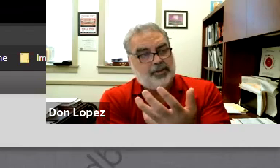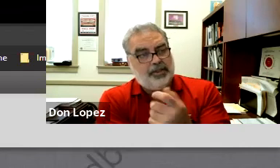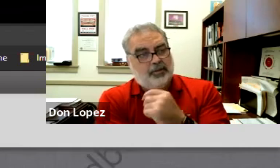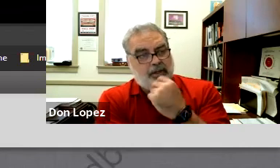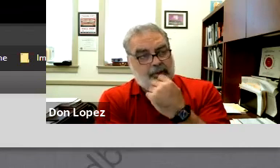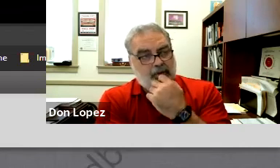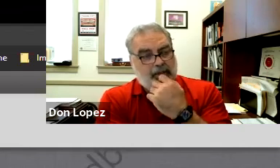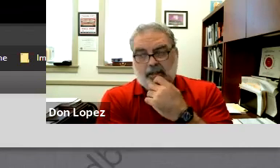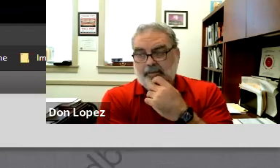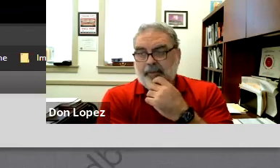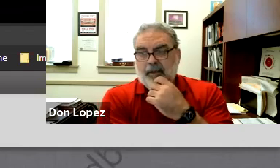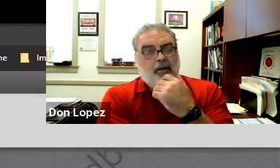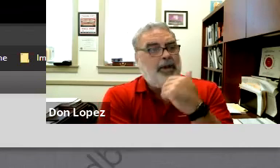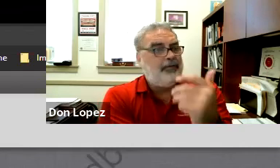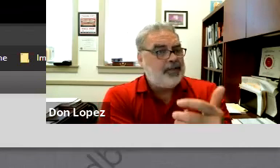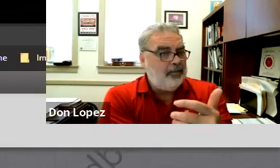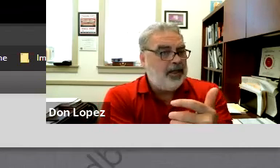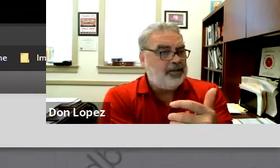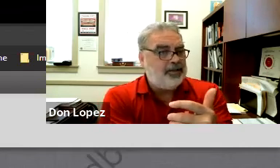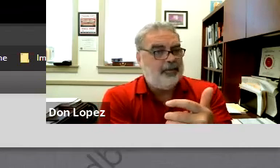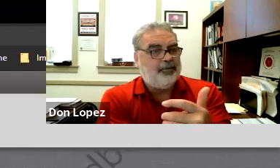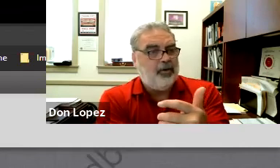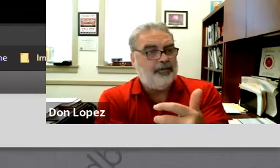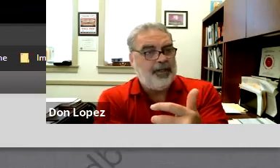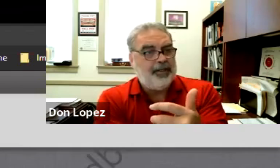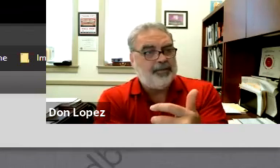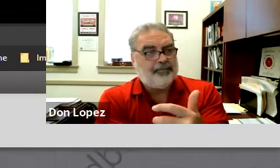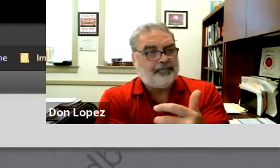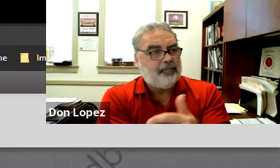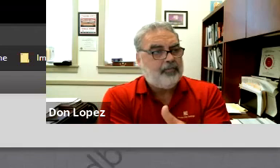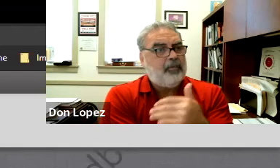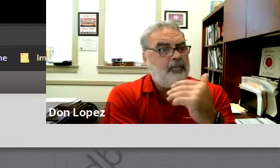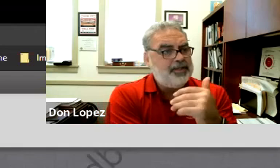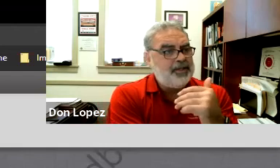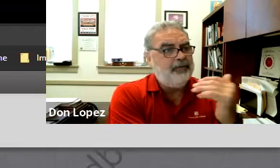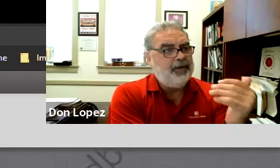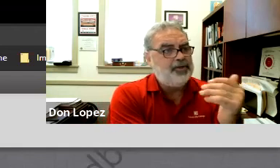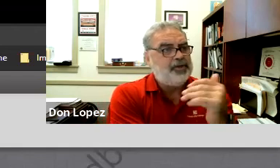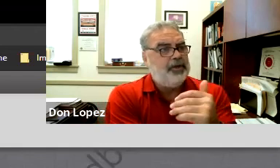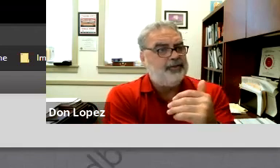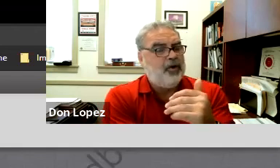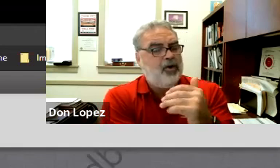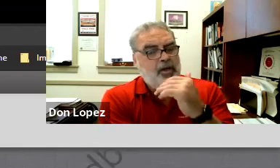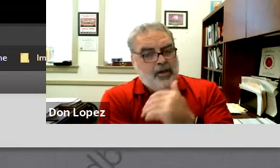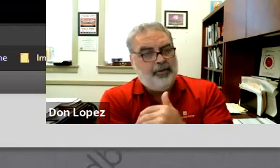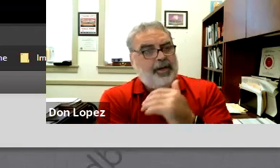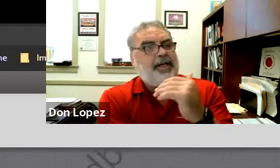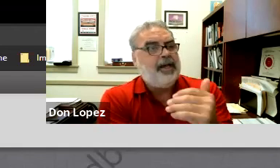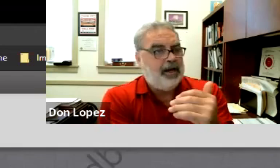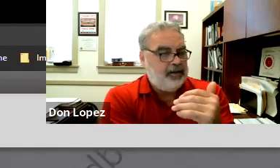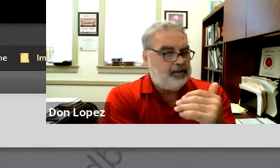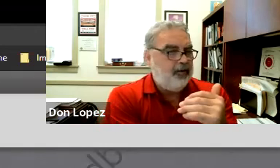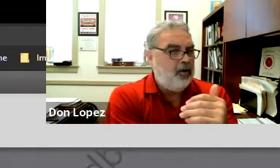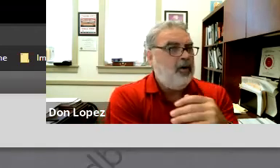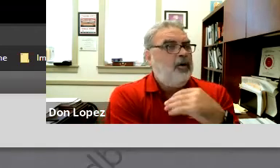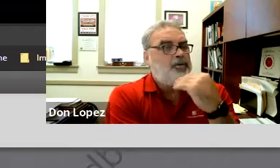one of those things that we're going to be working on. We have timelines established for all of these. Myself and Kirsten this fall, Enrique and